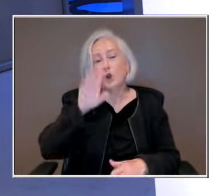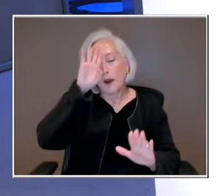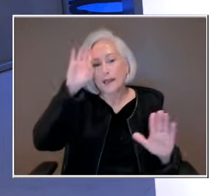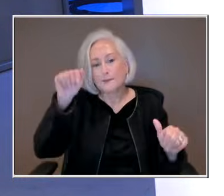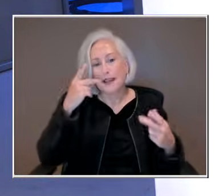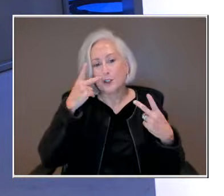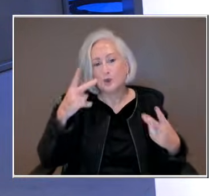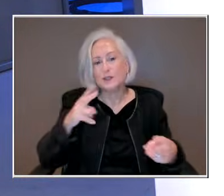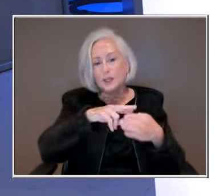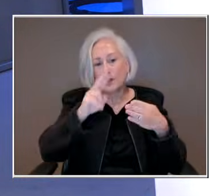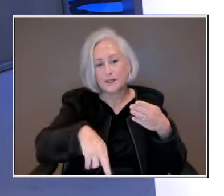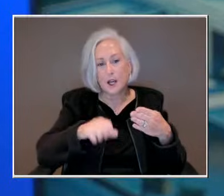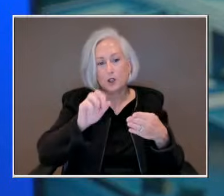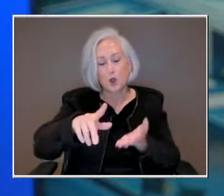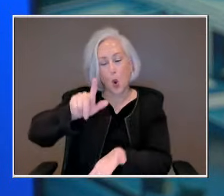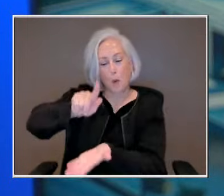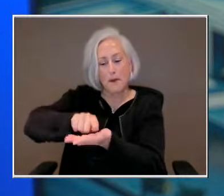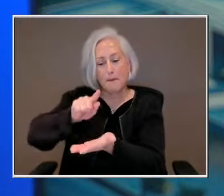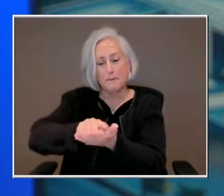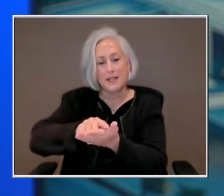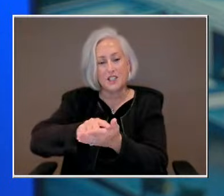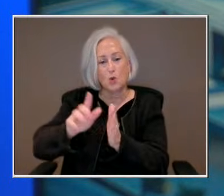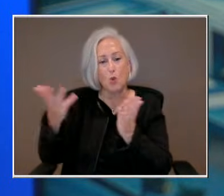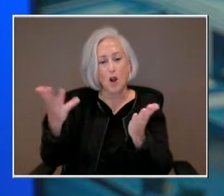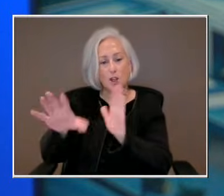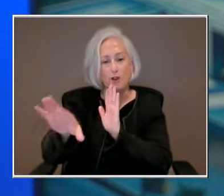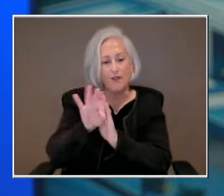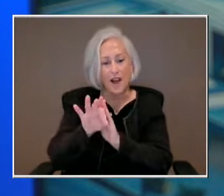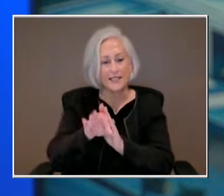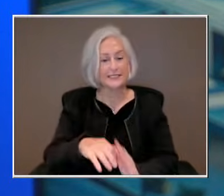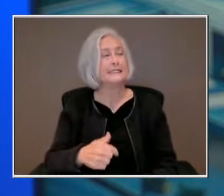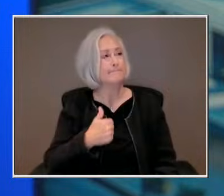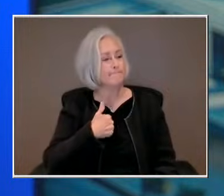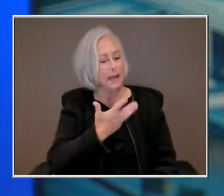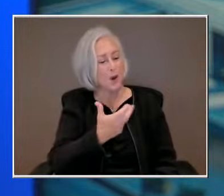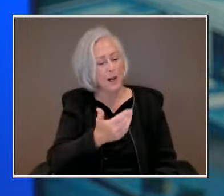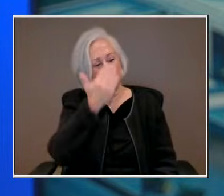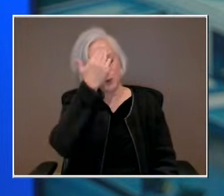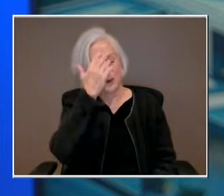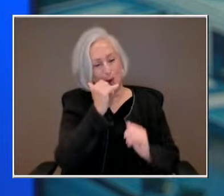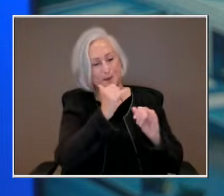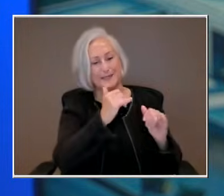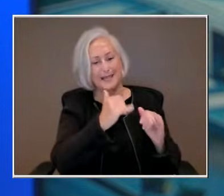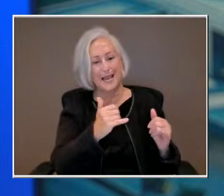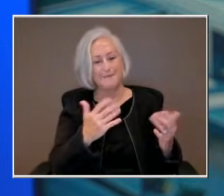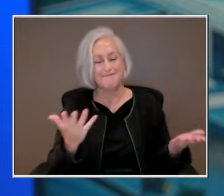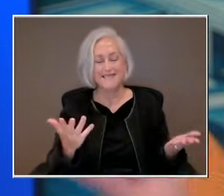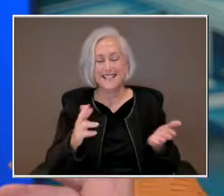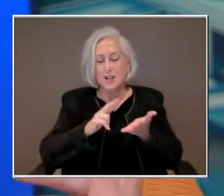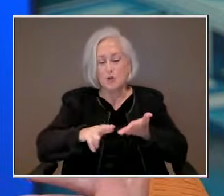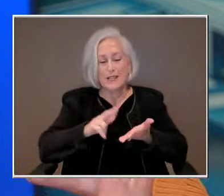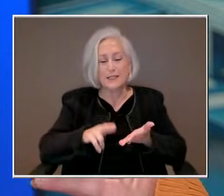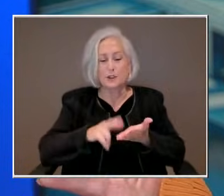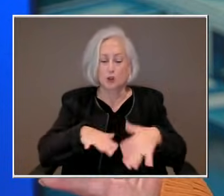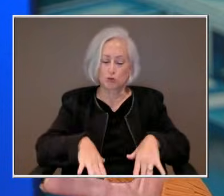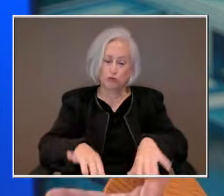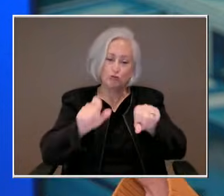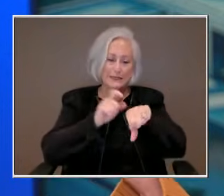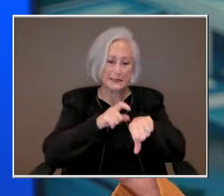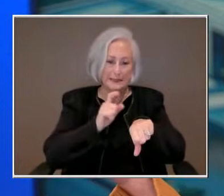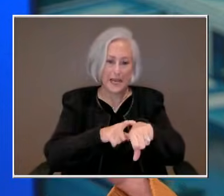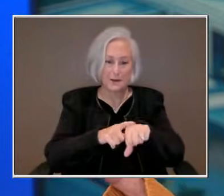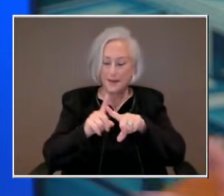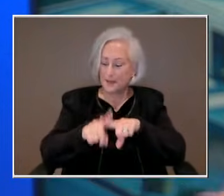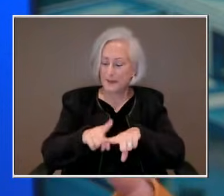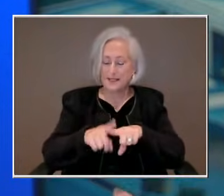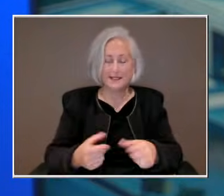findings? You know, Johnny, I would like to know that too. Research takes time, and it just really depends on volunteers.